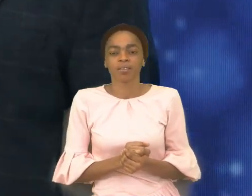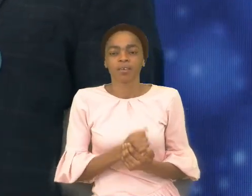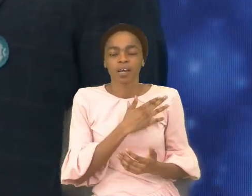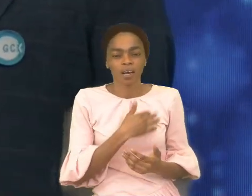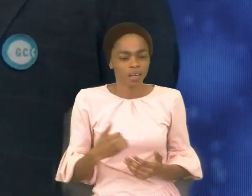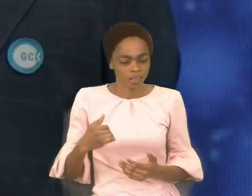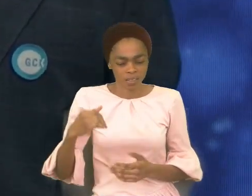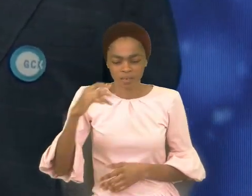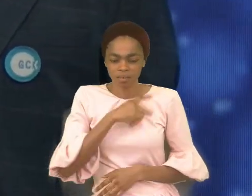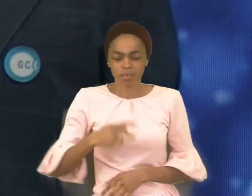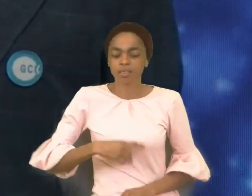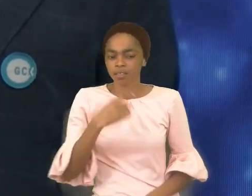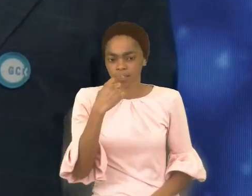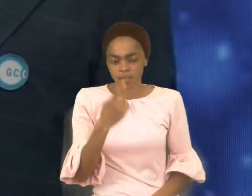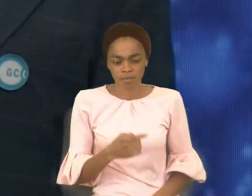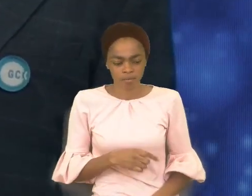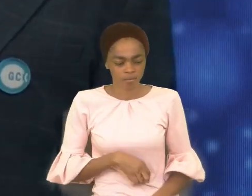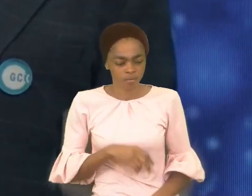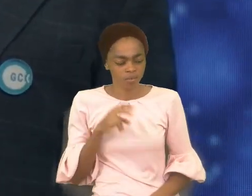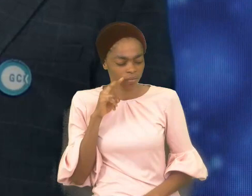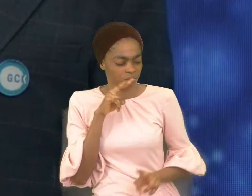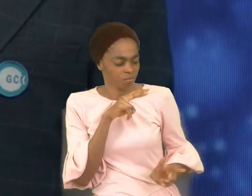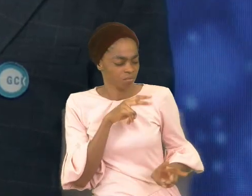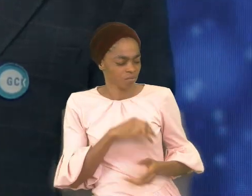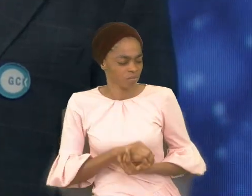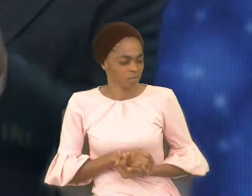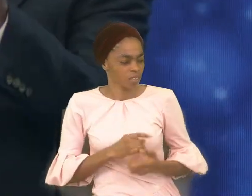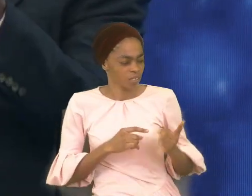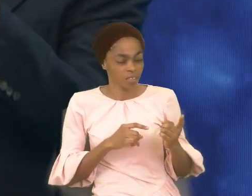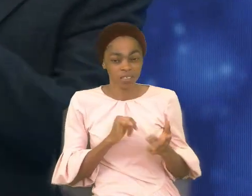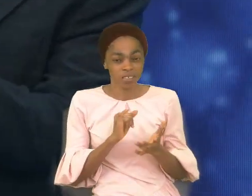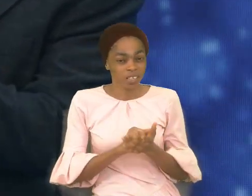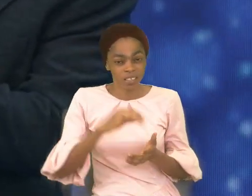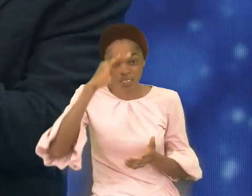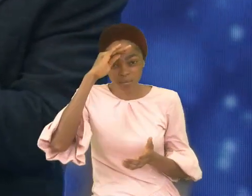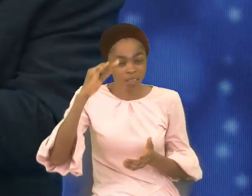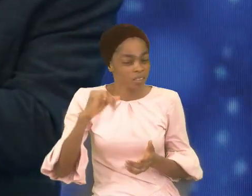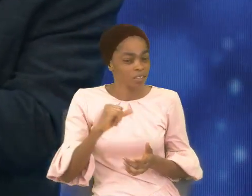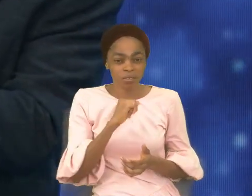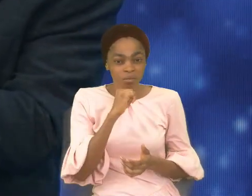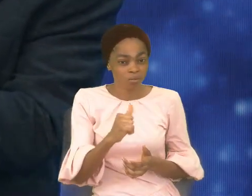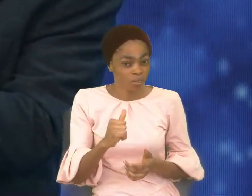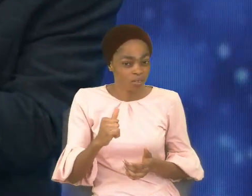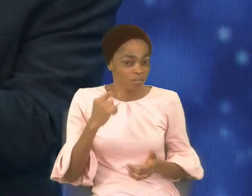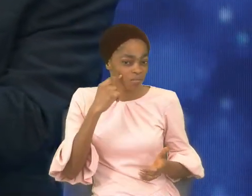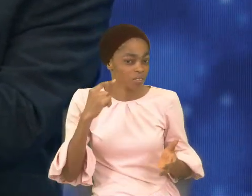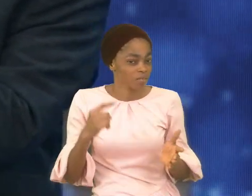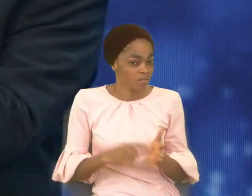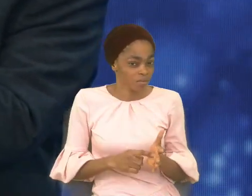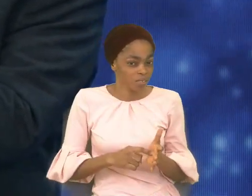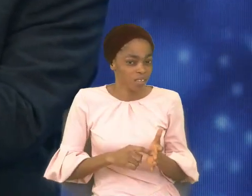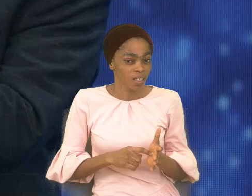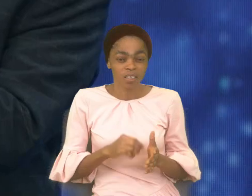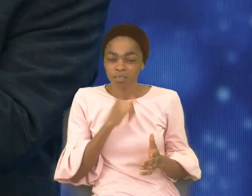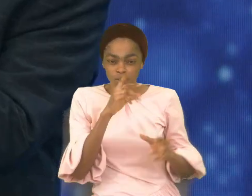man, he didn't regard the God of heaven, neither did he fear any man. And he